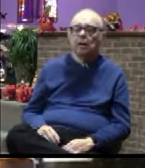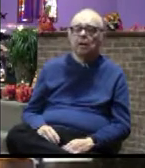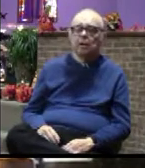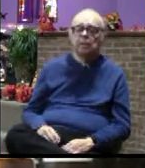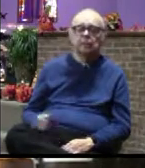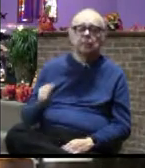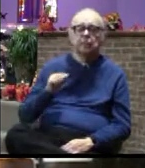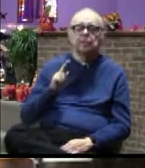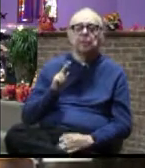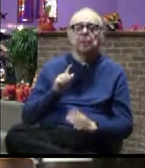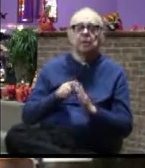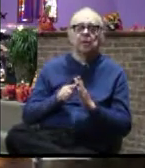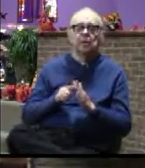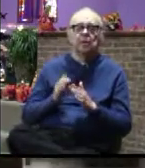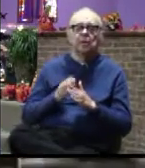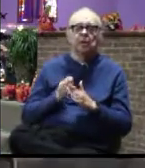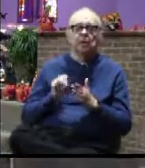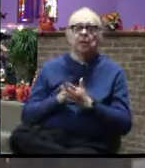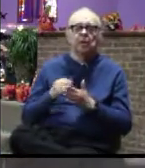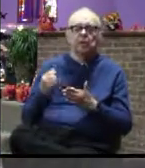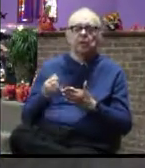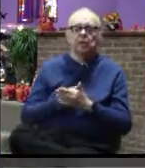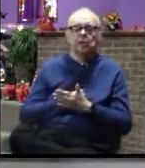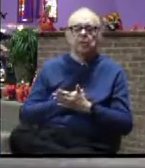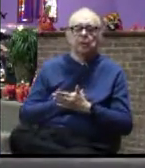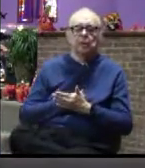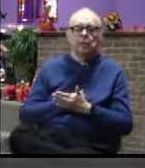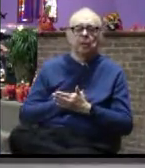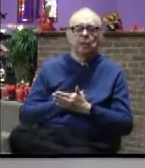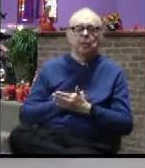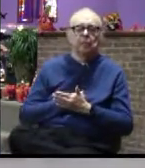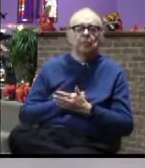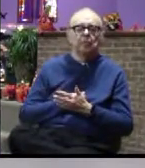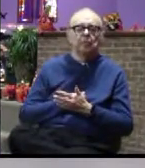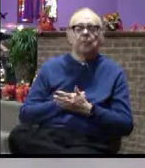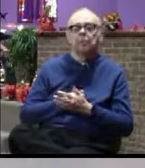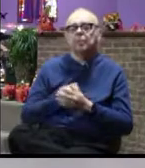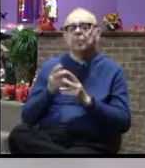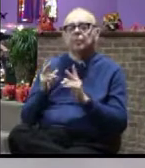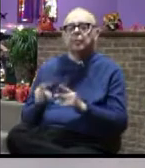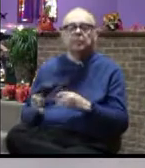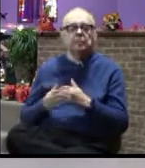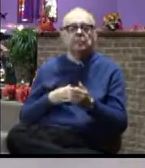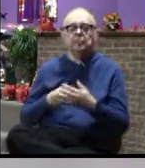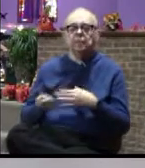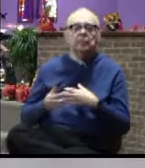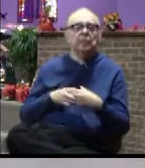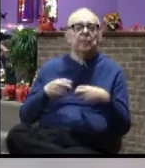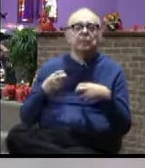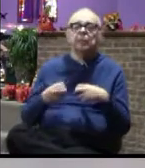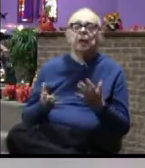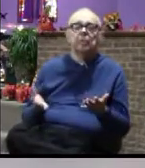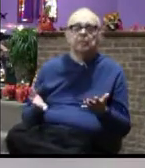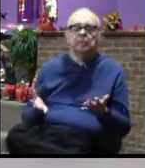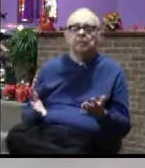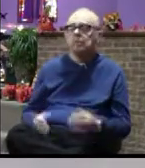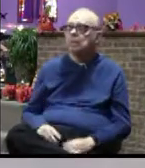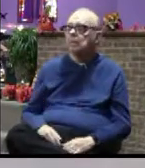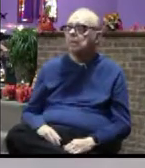took two minutes to share the gospel presentation with somebody no matter what their problem or issue was